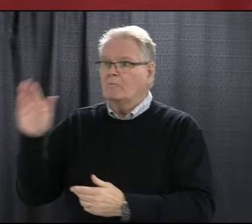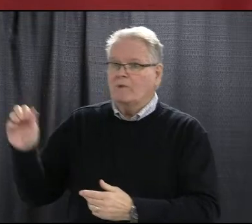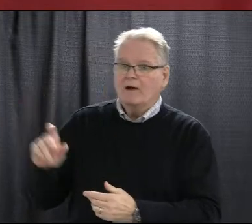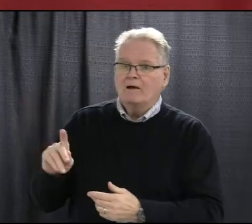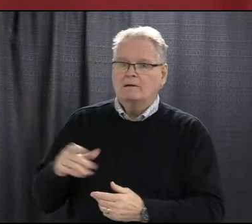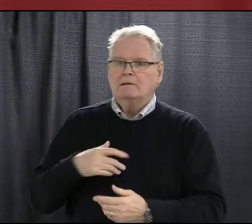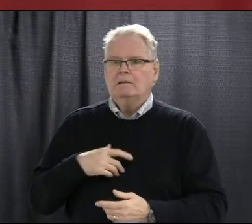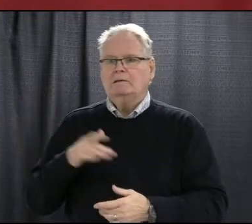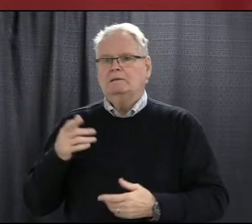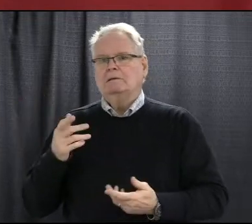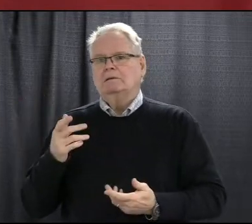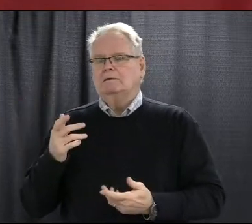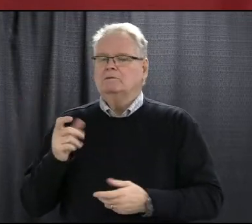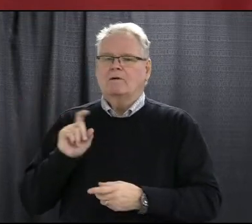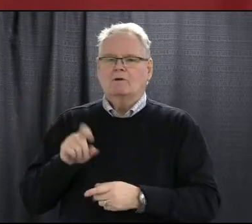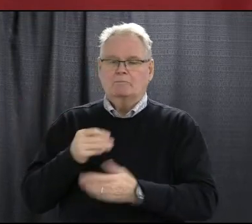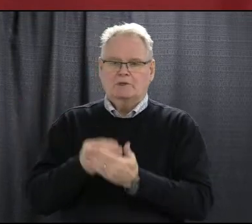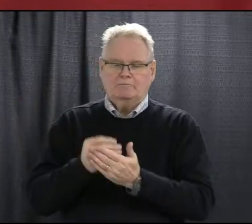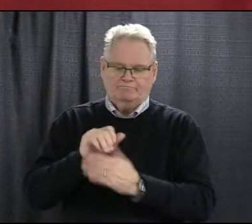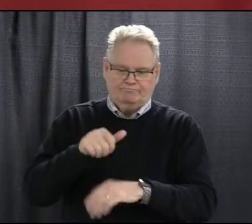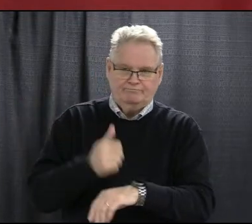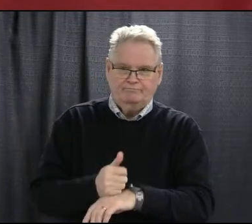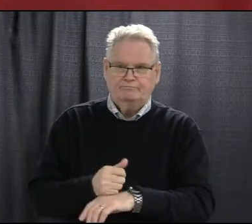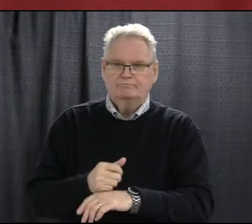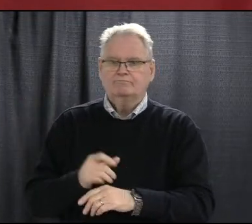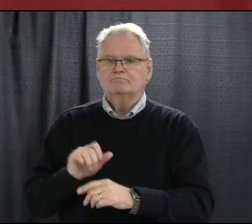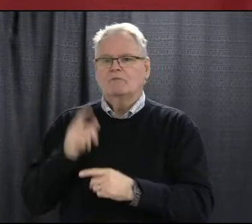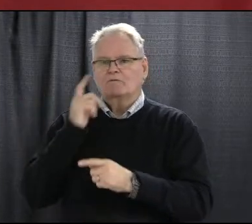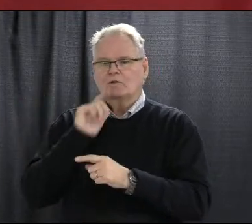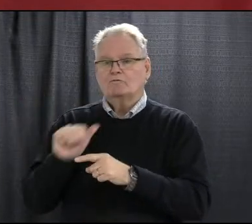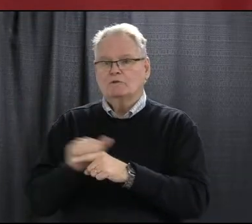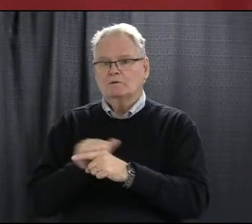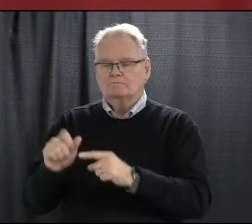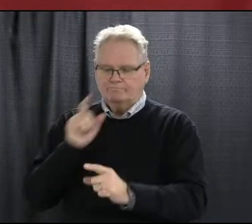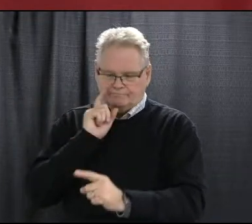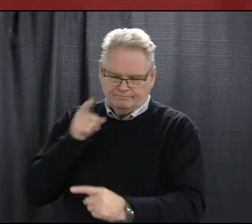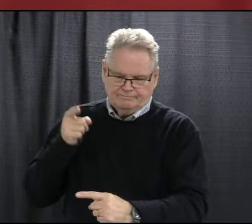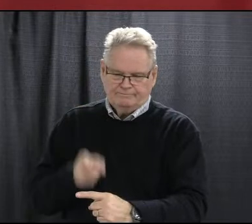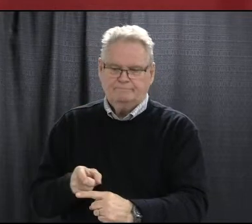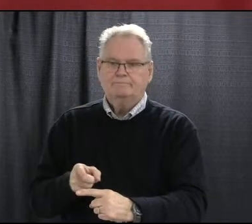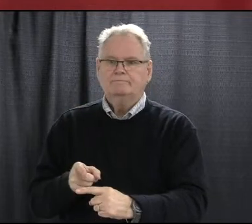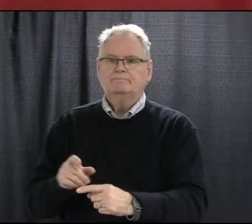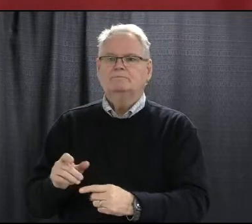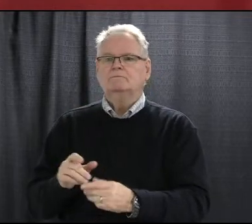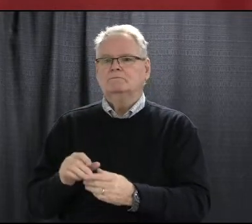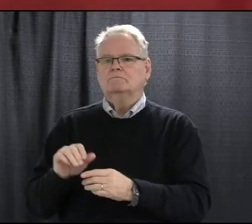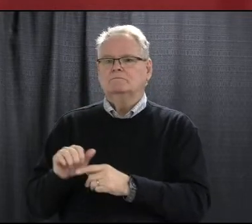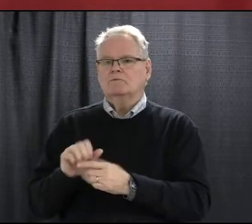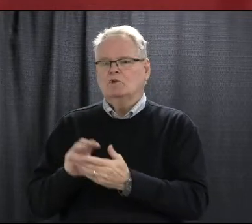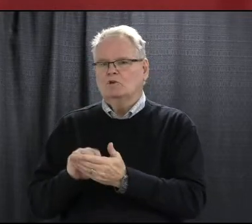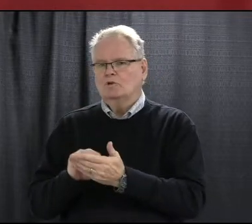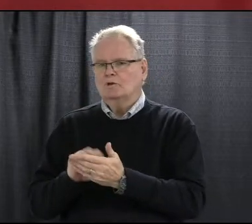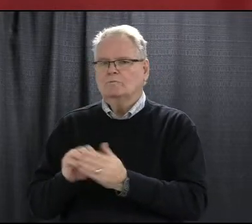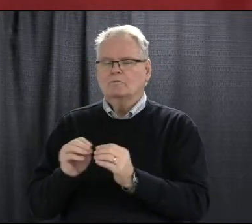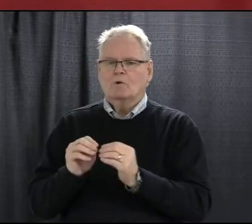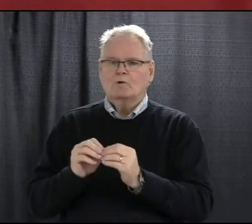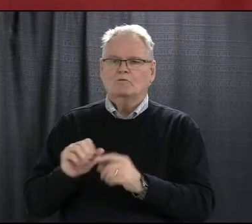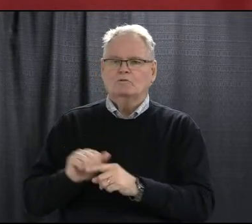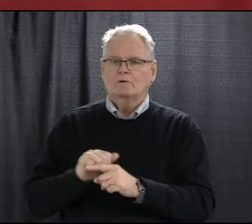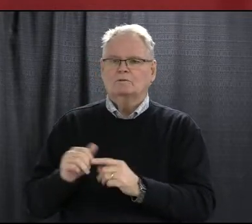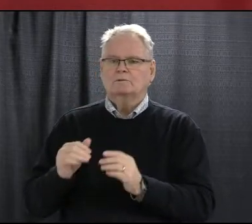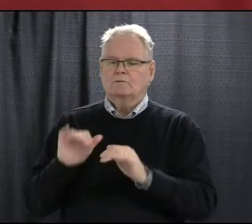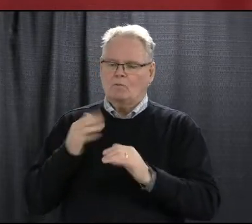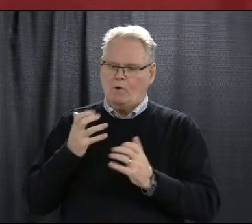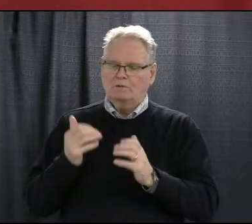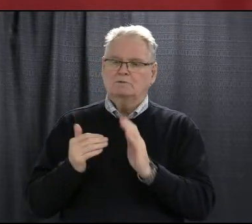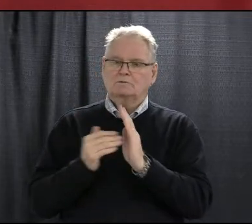the new creation of a geriatric medicine training program, as well as expansion of the existing Care of the Elderly training program, we can train more physicians specializing